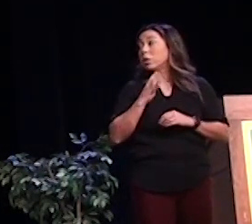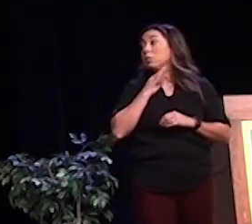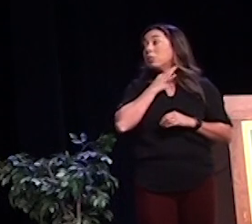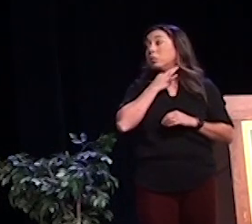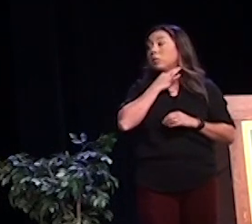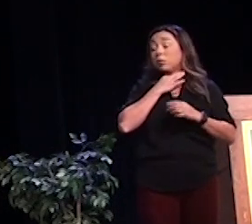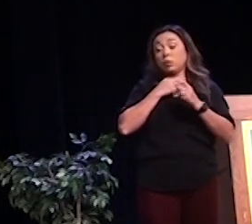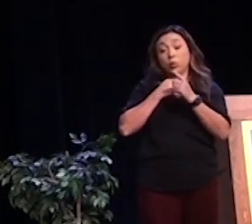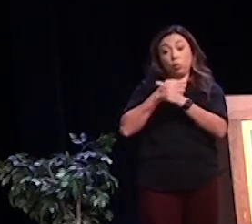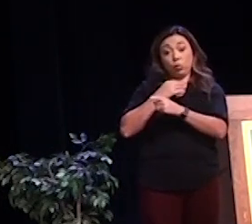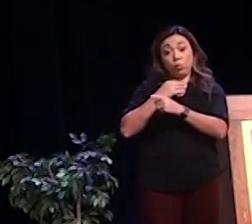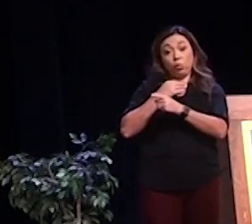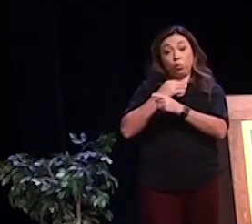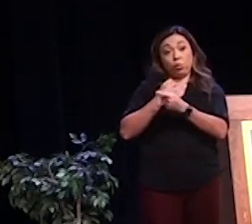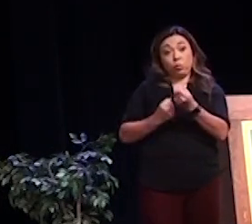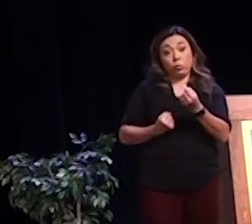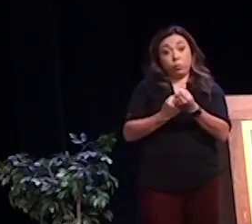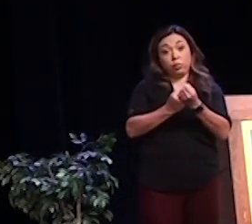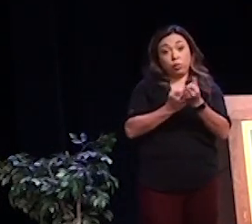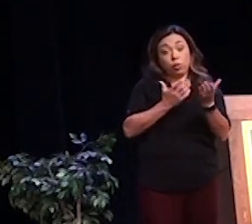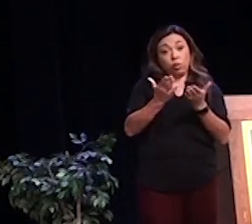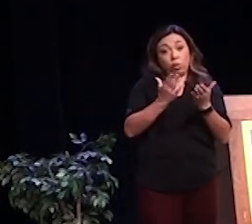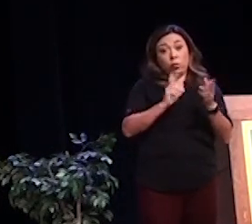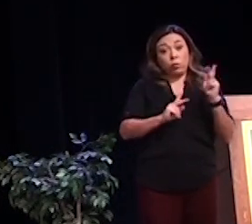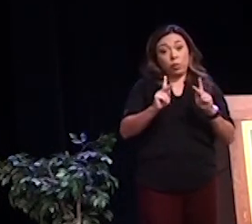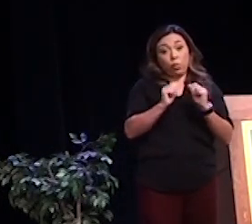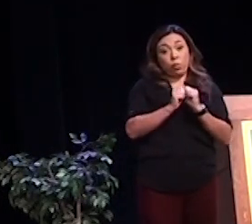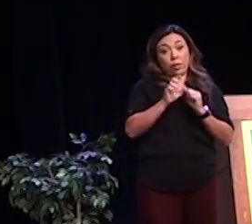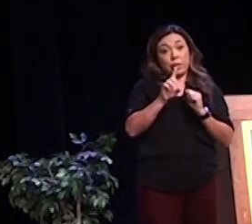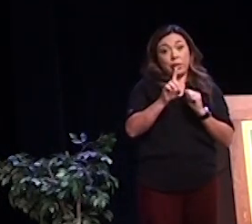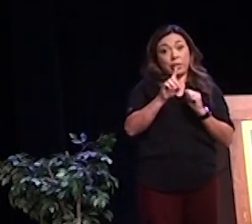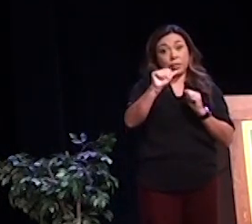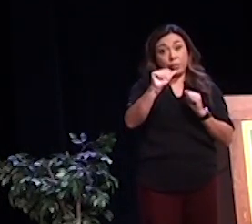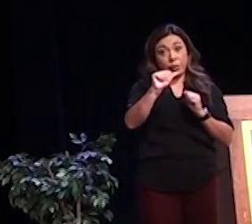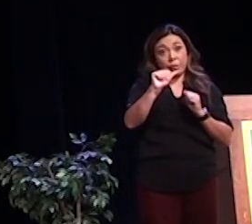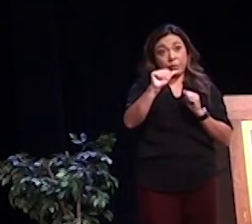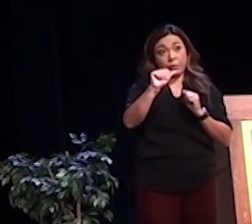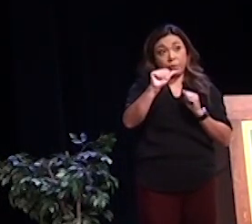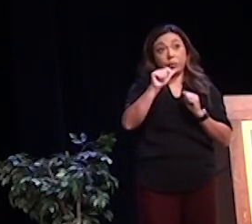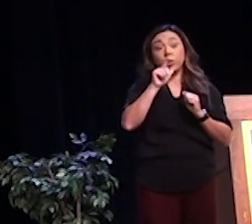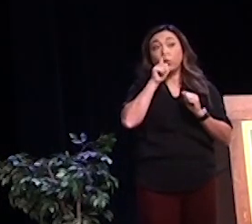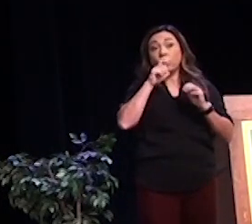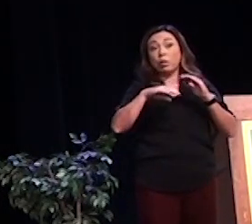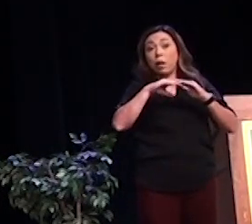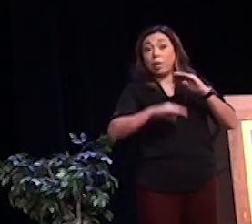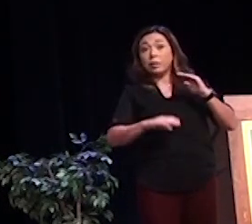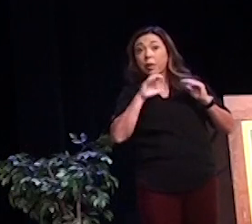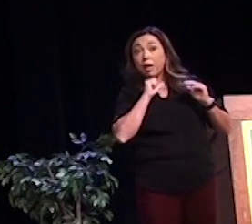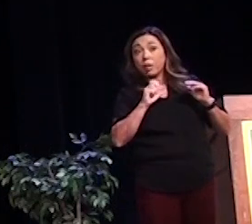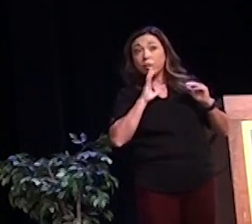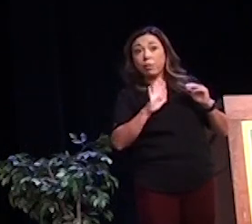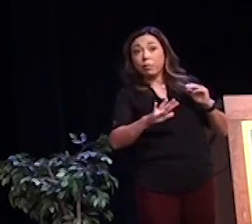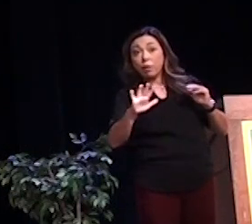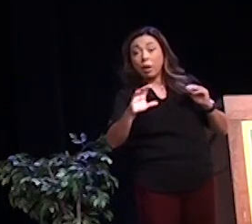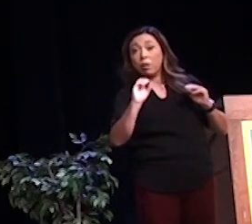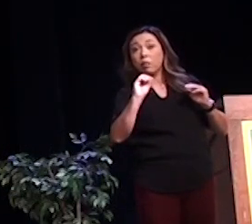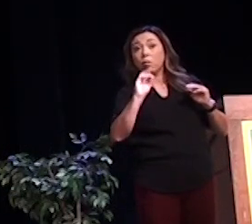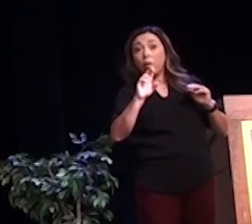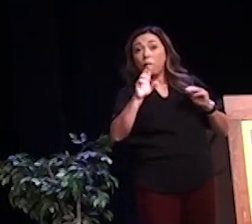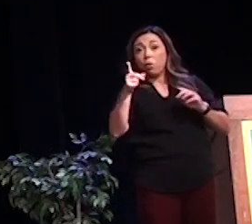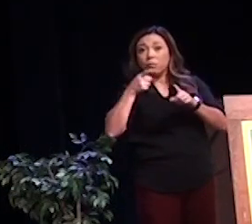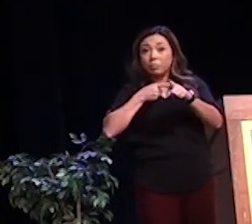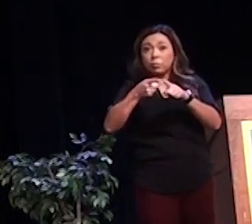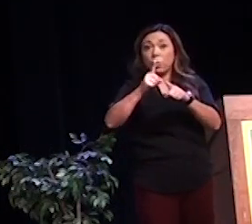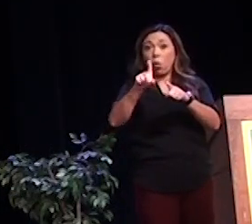do you serve folks with disabilities that are under the age of 55, or is it exclusively